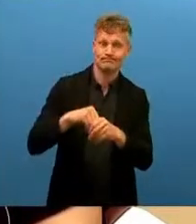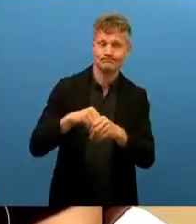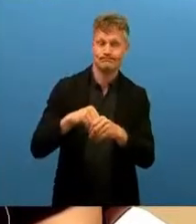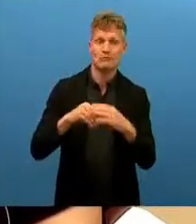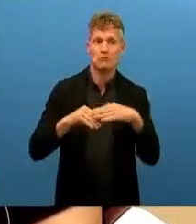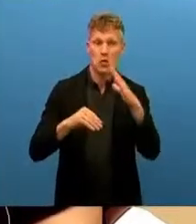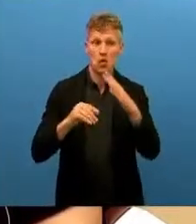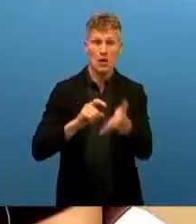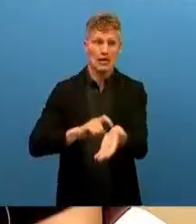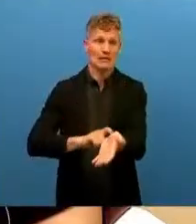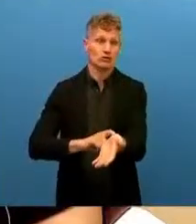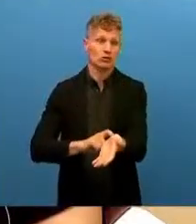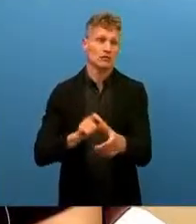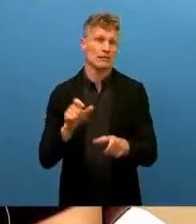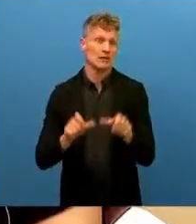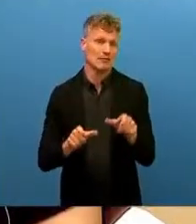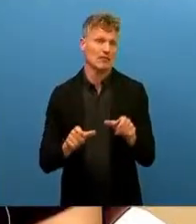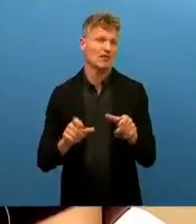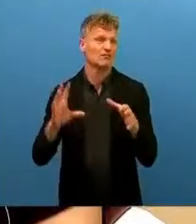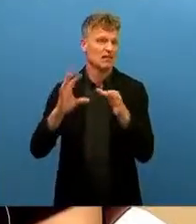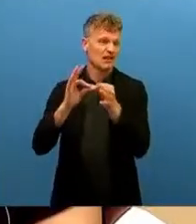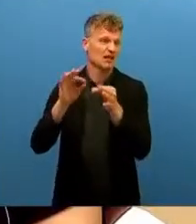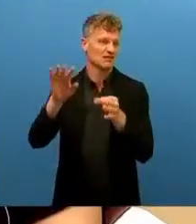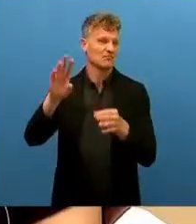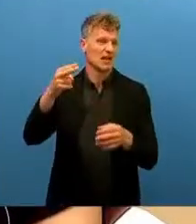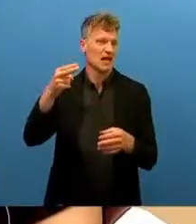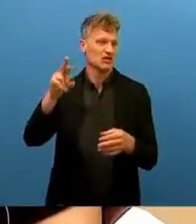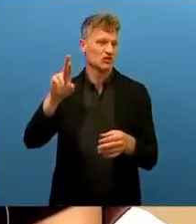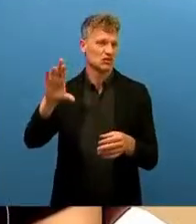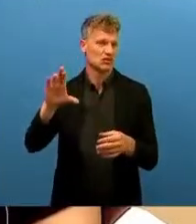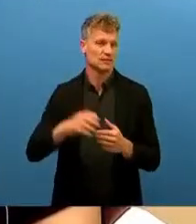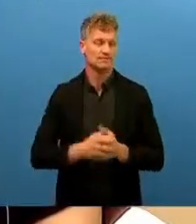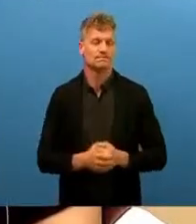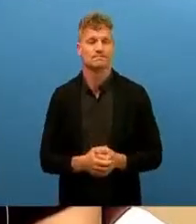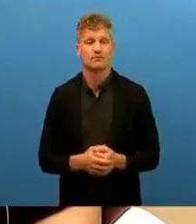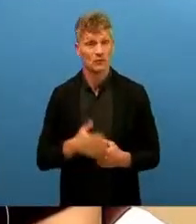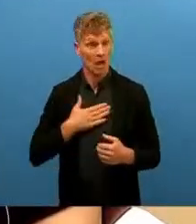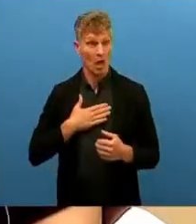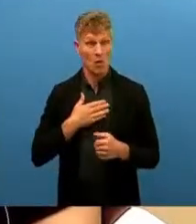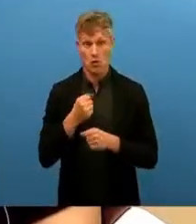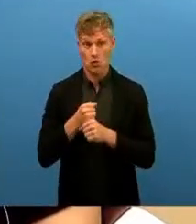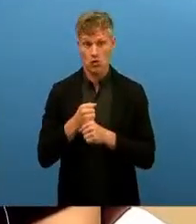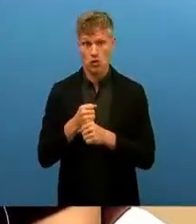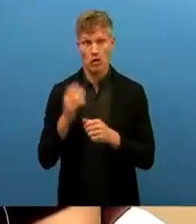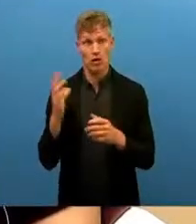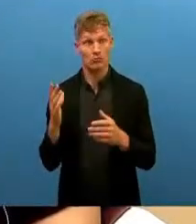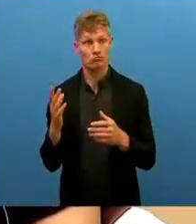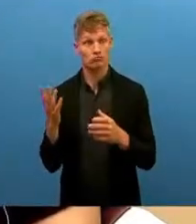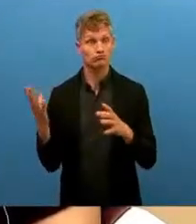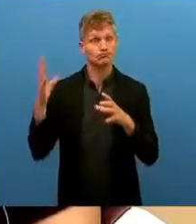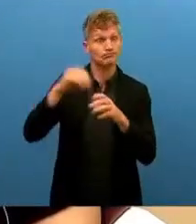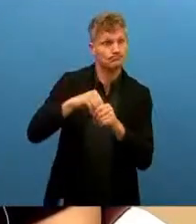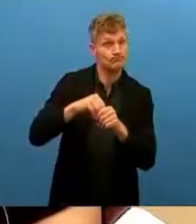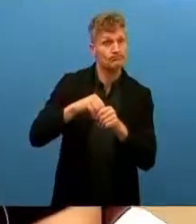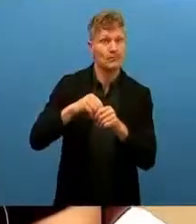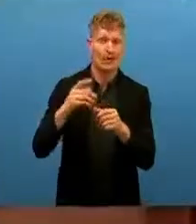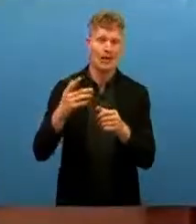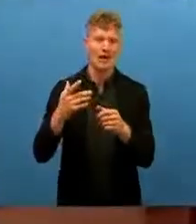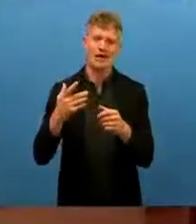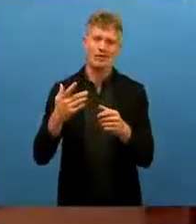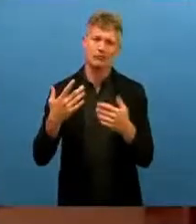in the work of Human Rights Council. Our enhanced participation is important work and is long overdue. Sichanalya, thank